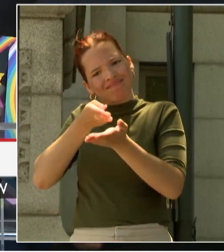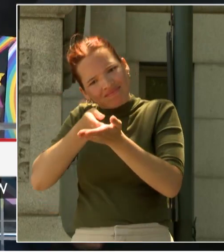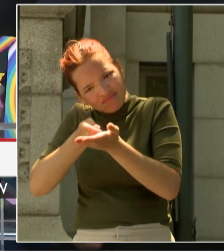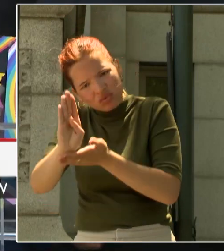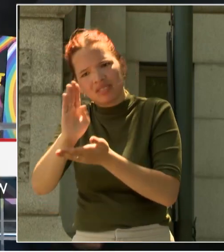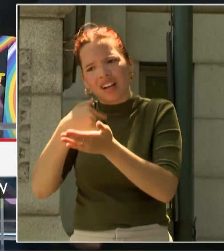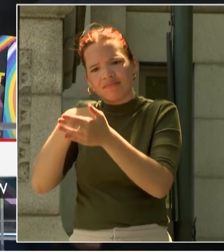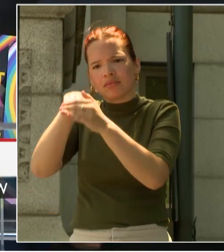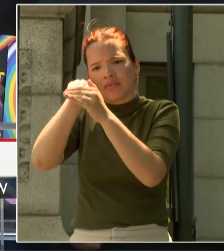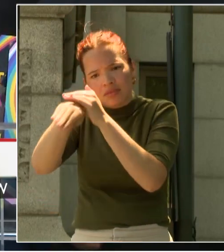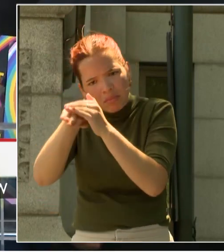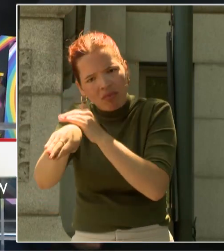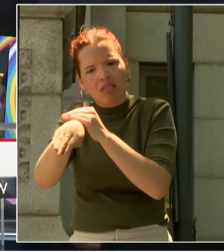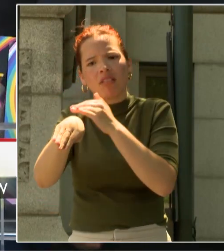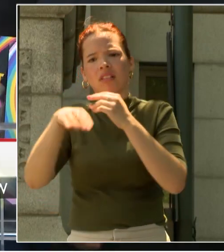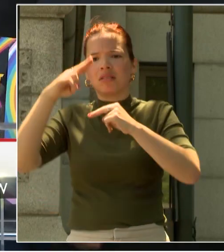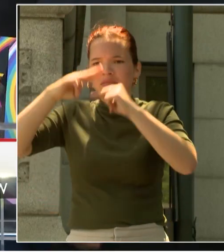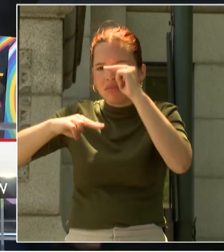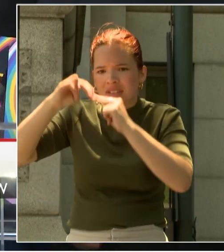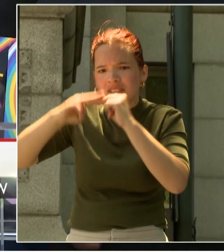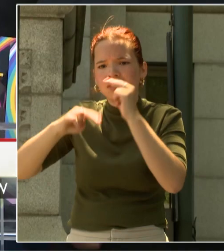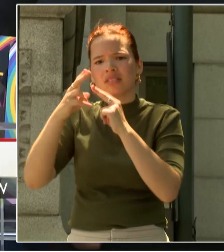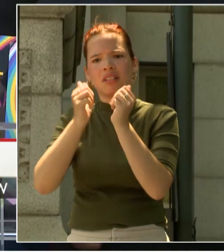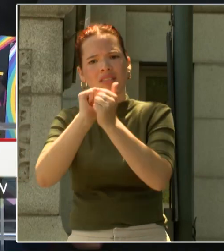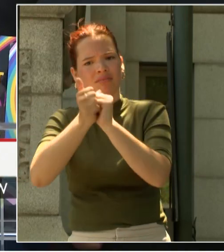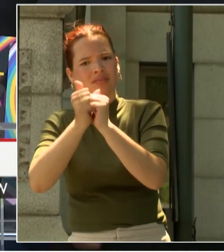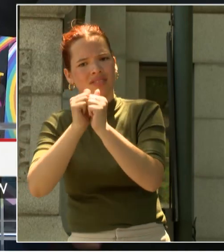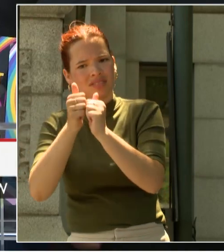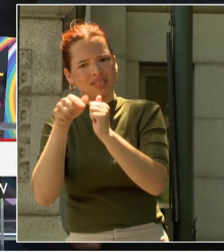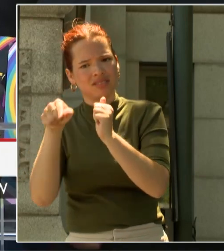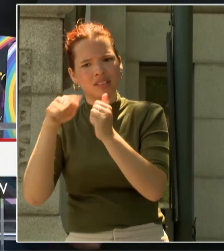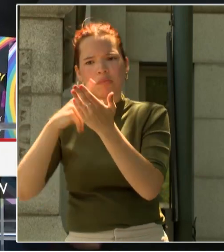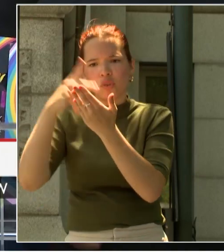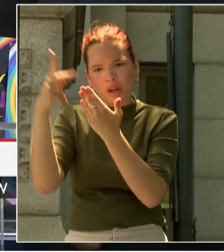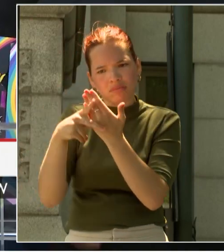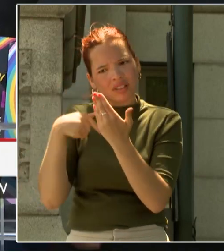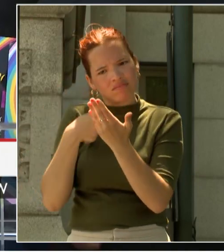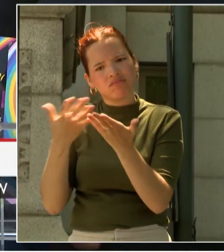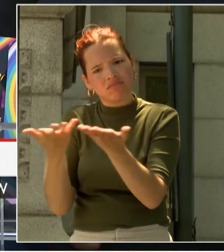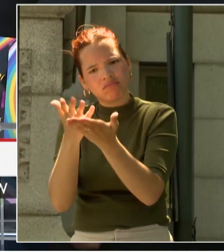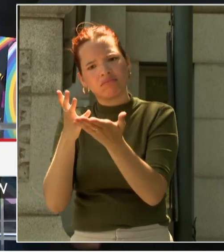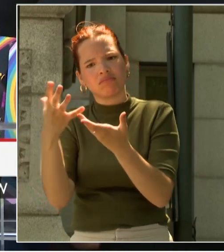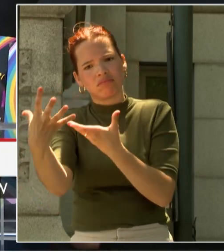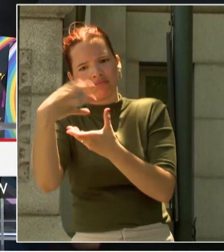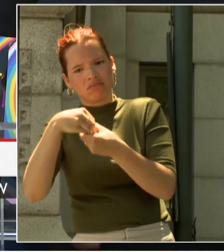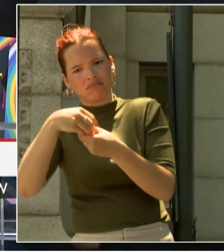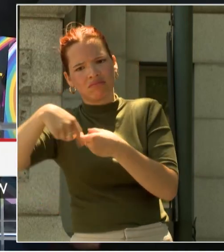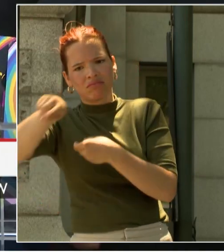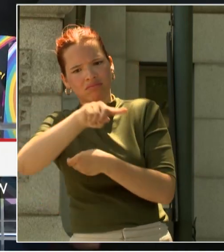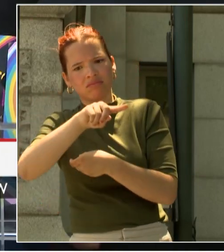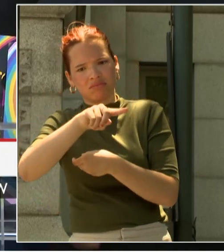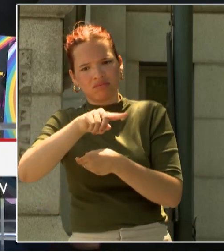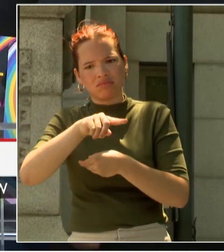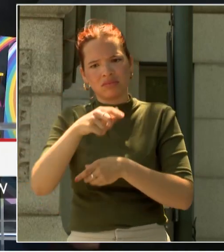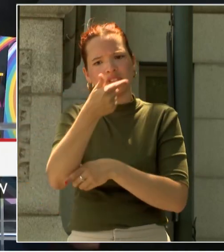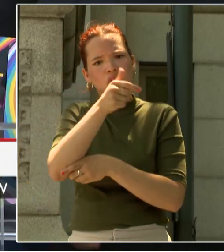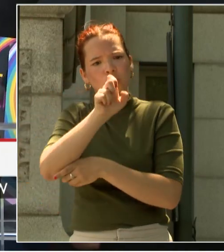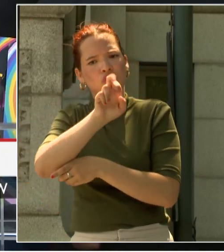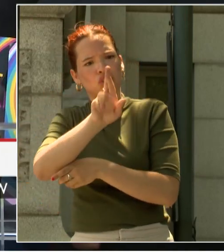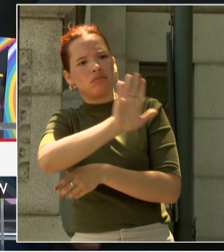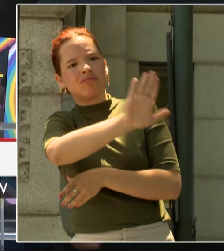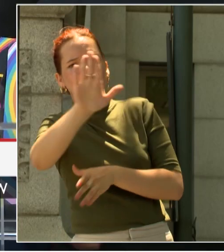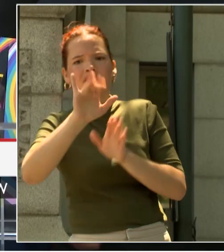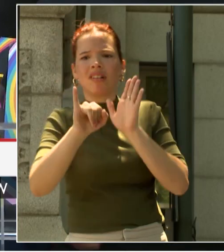facilities and athletic programs that are consistent with their gender identity. And we've been fighting to protect access to gender-affirming